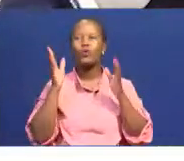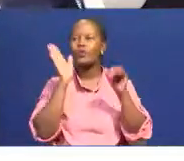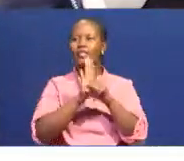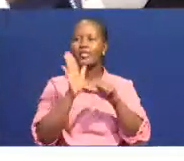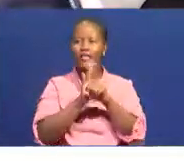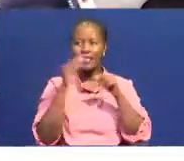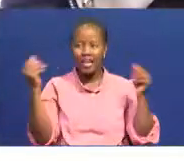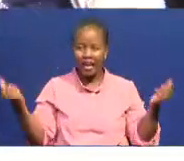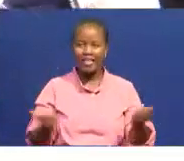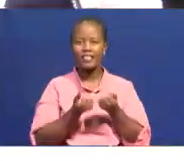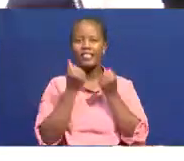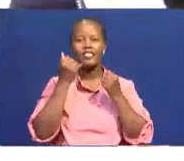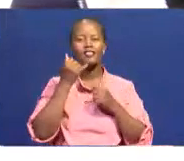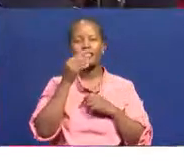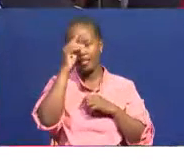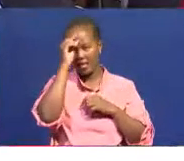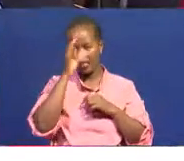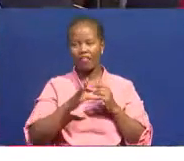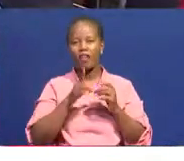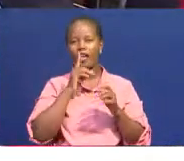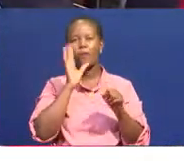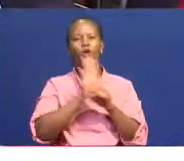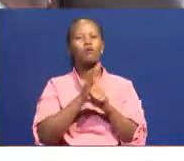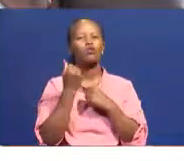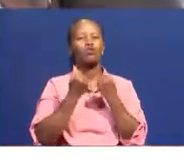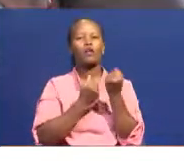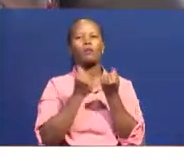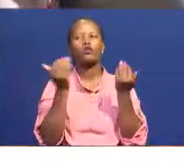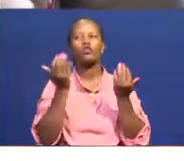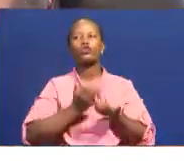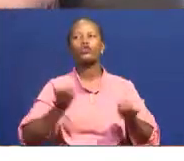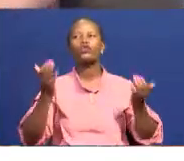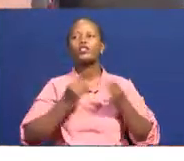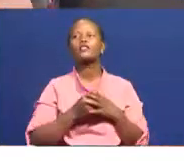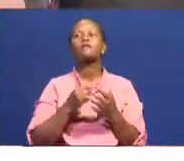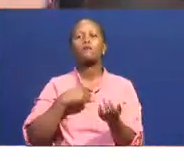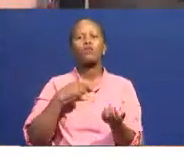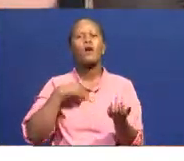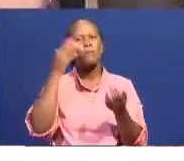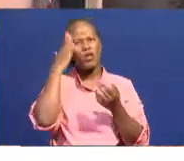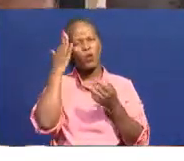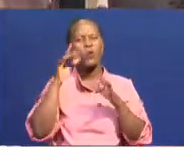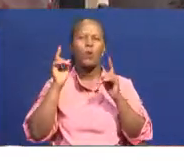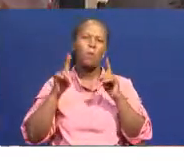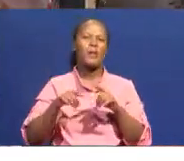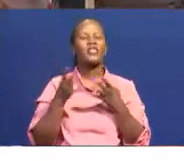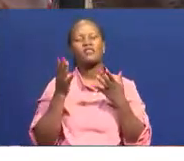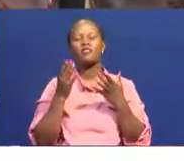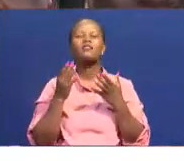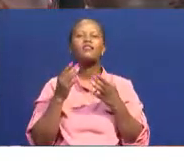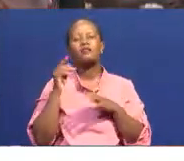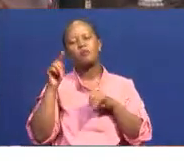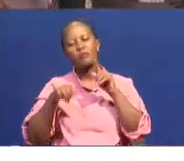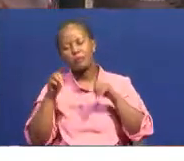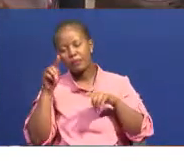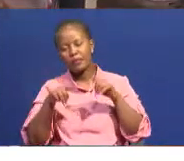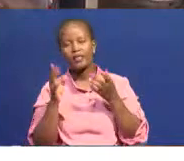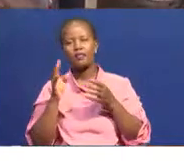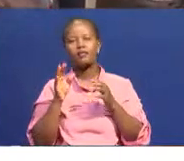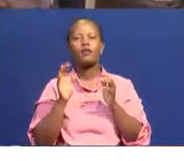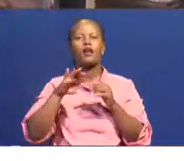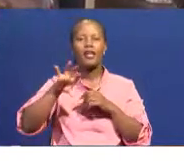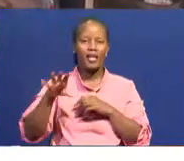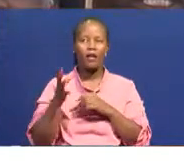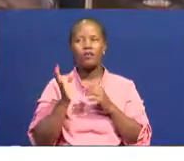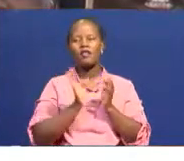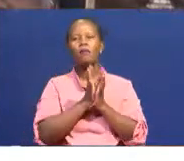Kihika promised to support the children of the bereaved. I know I have to go through the County Public Service Board, but I want to promise you that at least